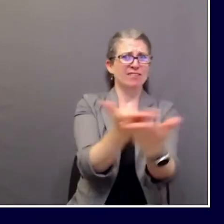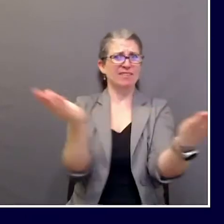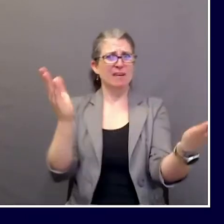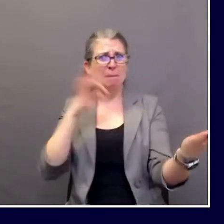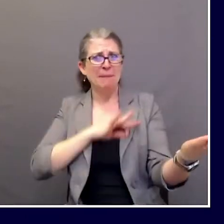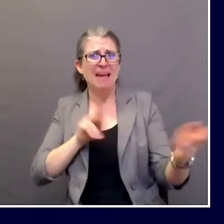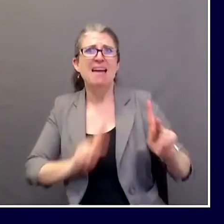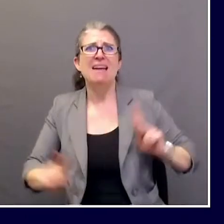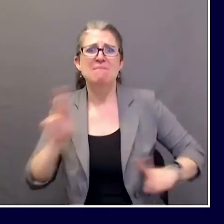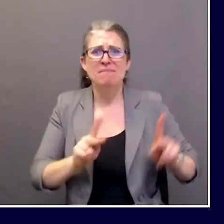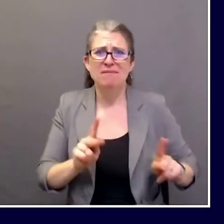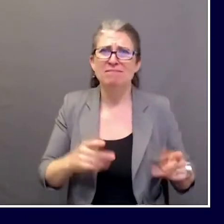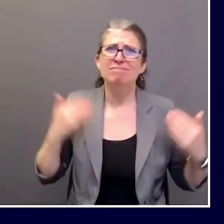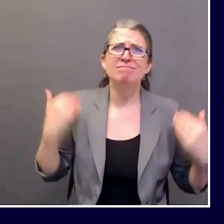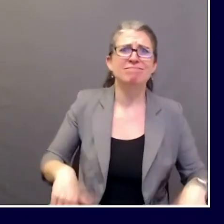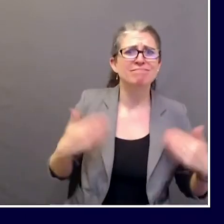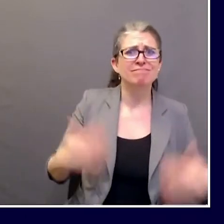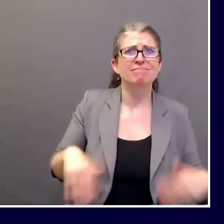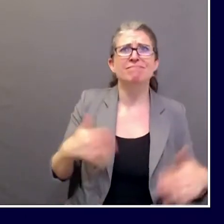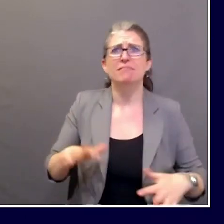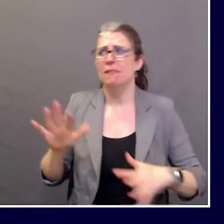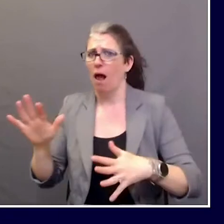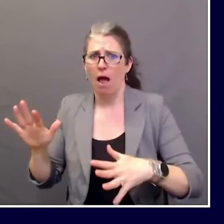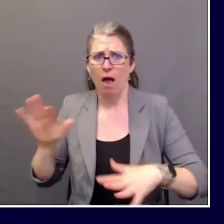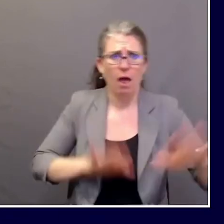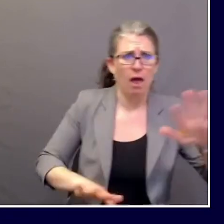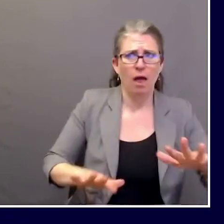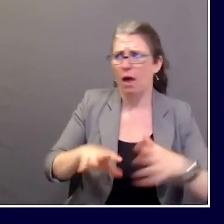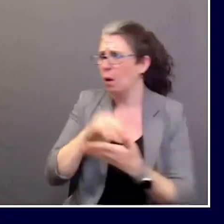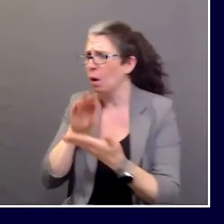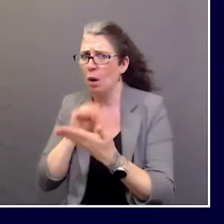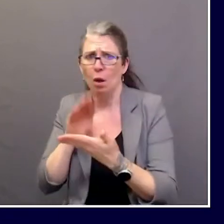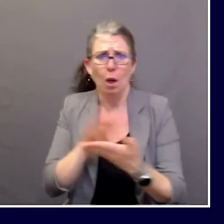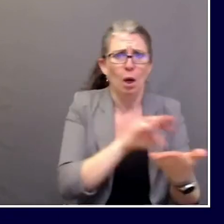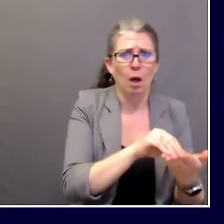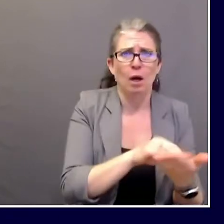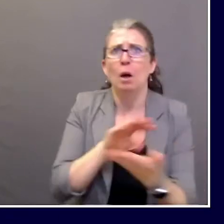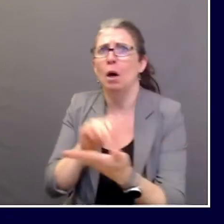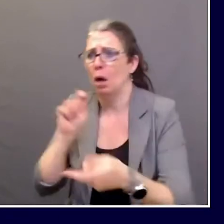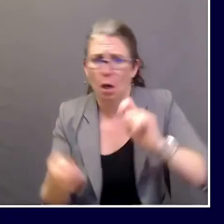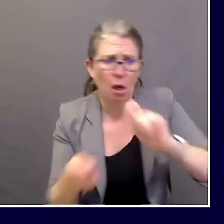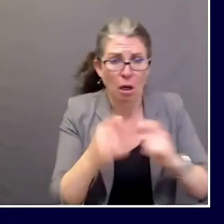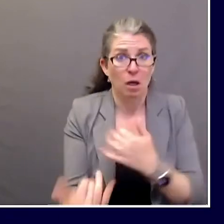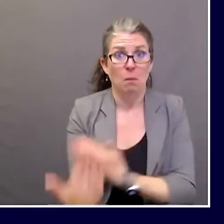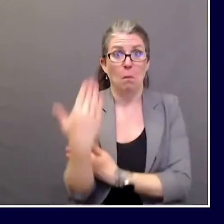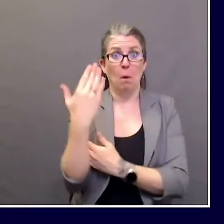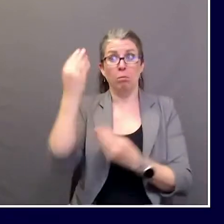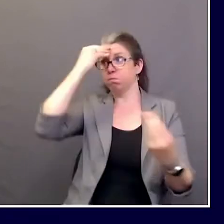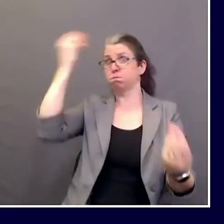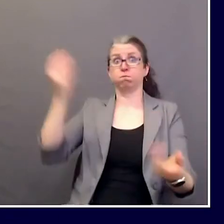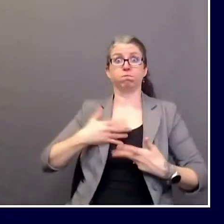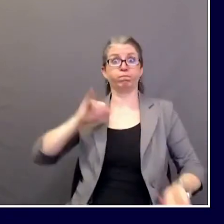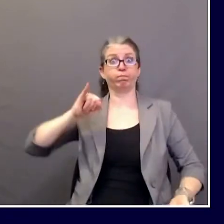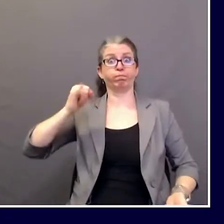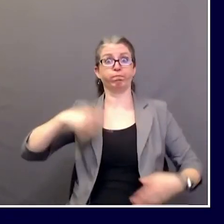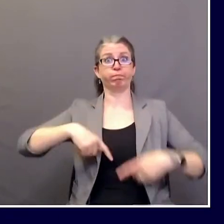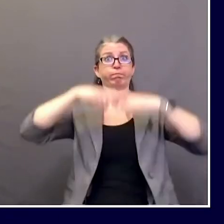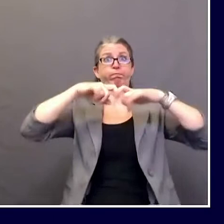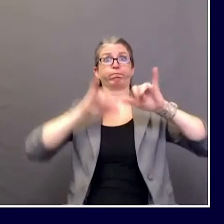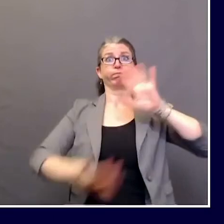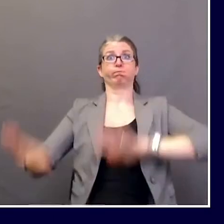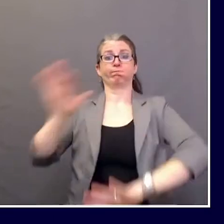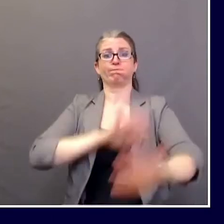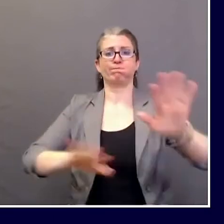Commissioner Lambrou and Dr. Shah and his team at the CDC. So smart, so flexible, so